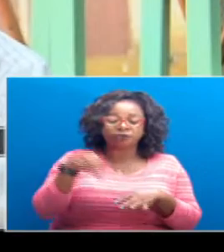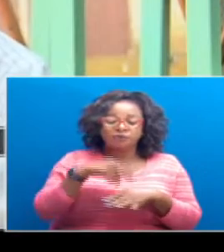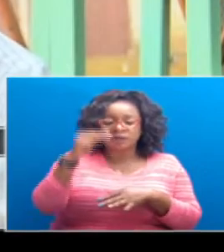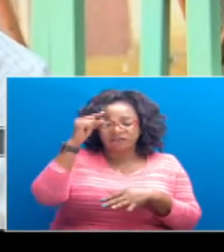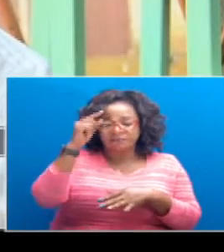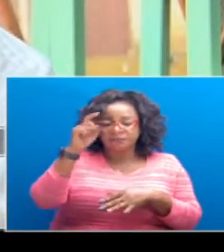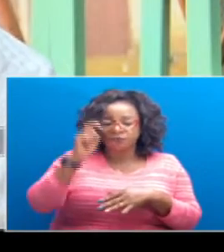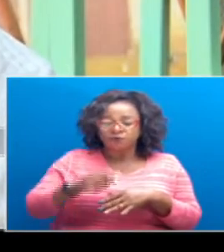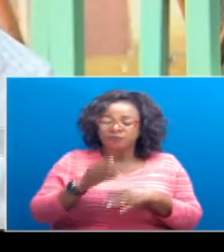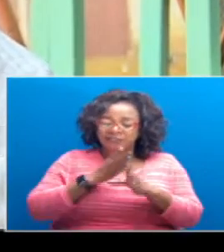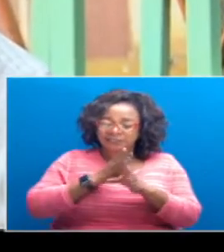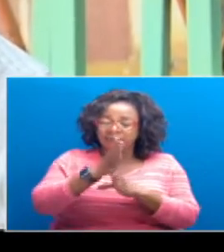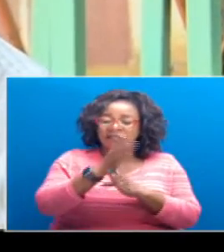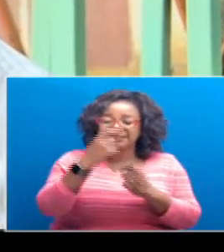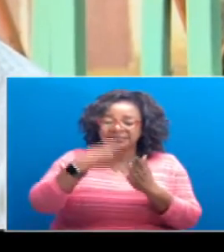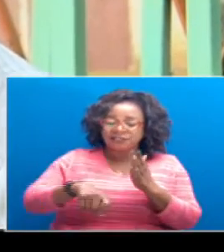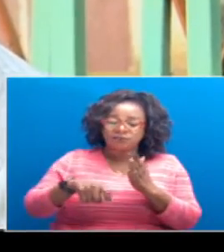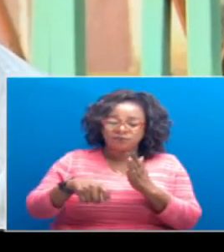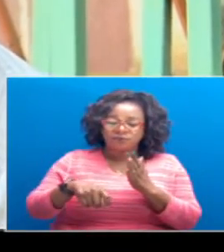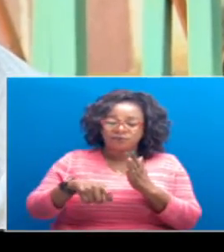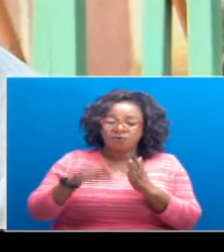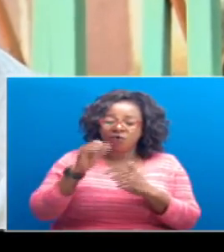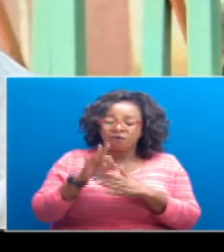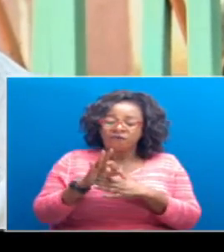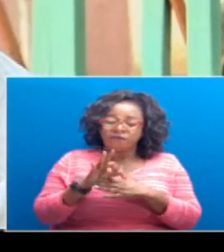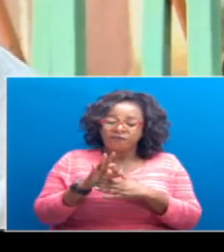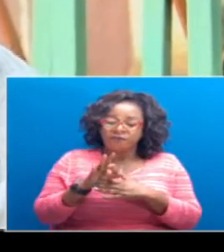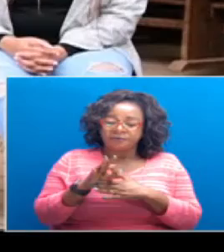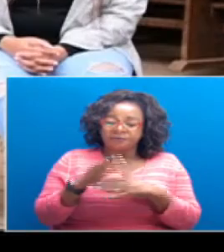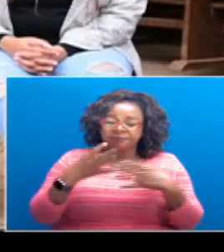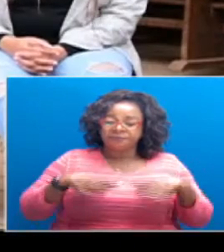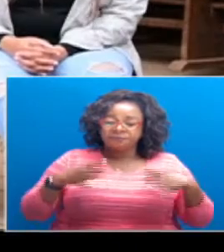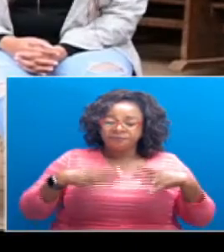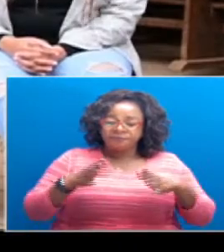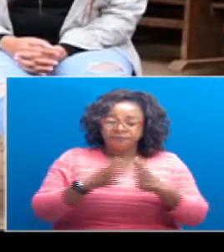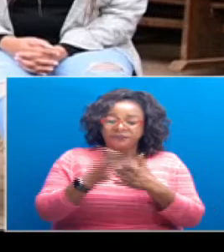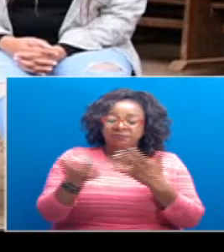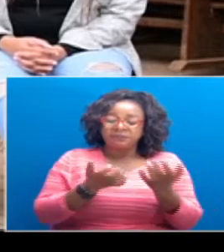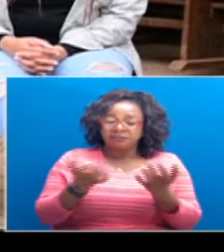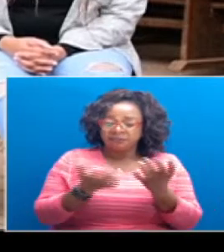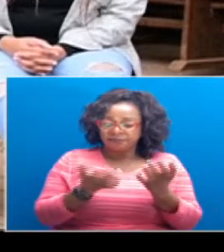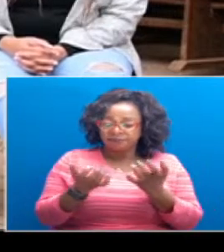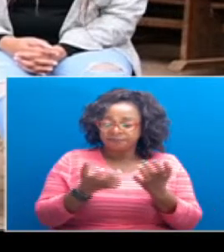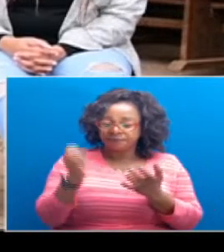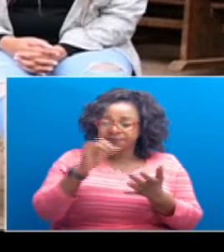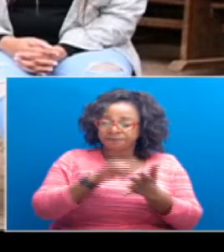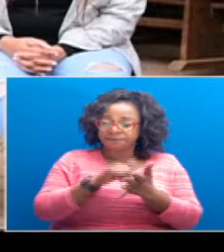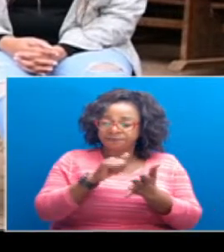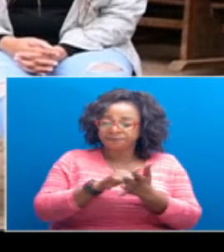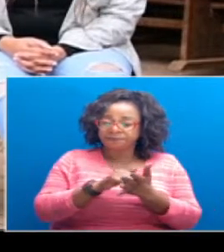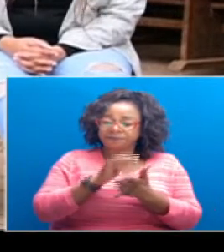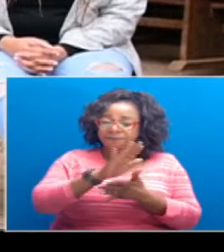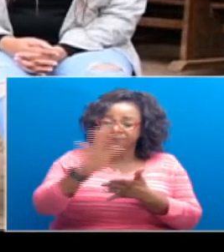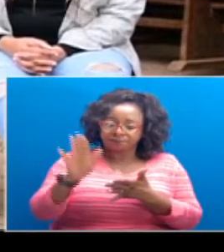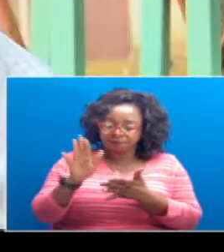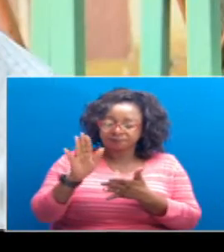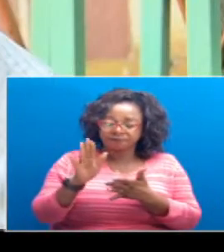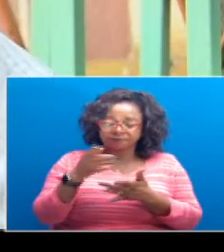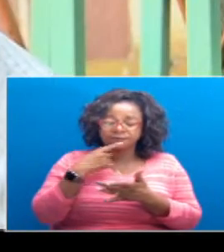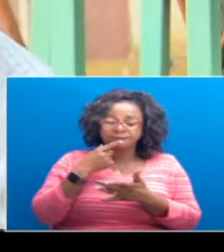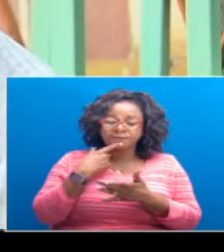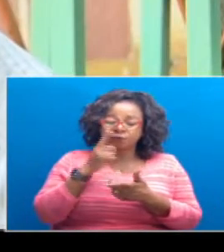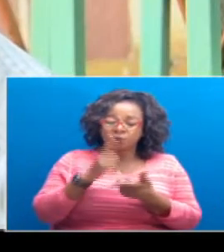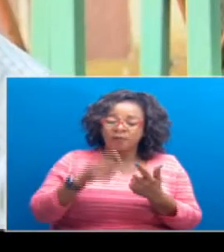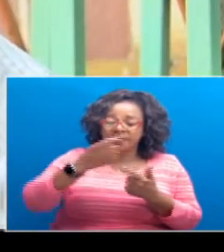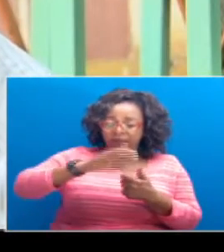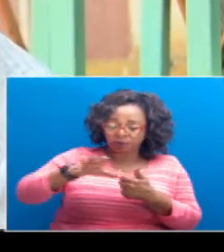to streamline the taxation of residents and their businesses so that they okay what the